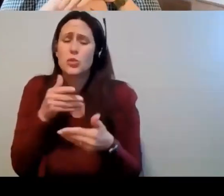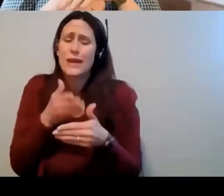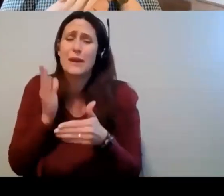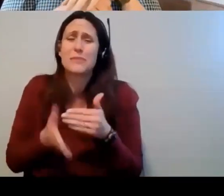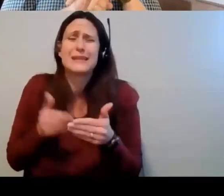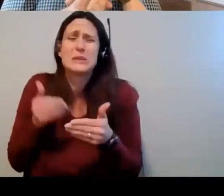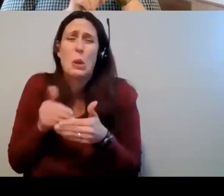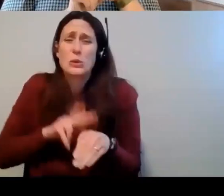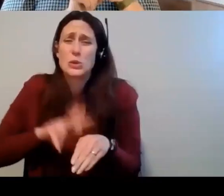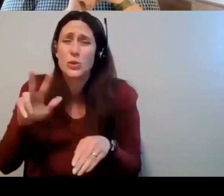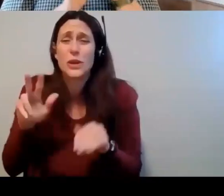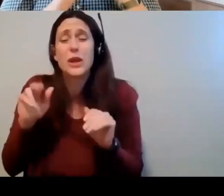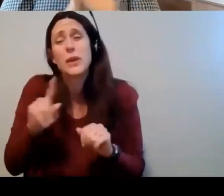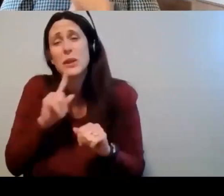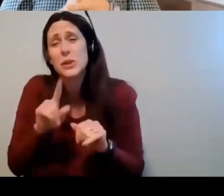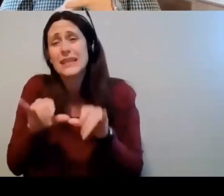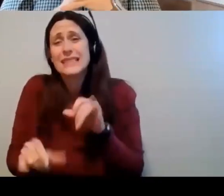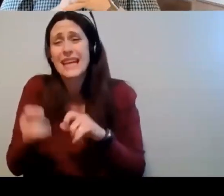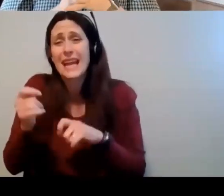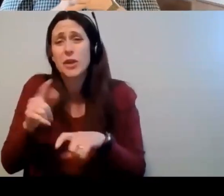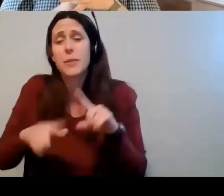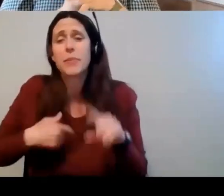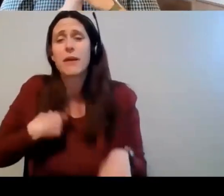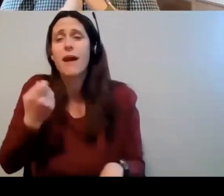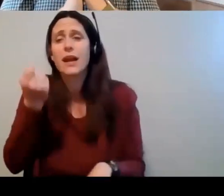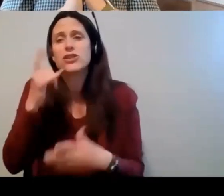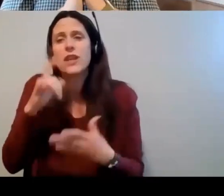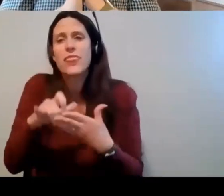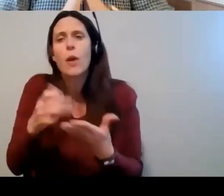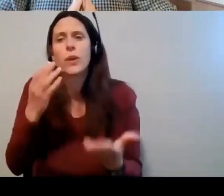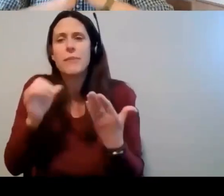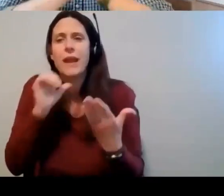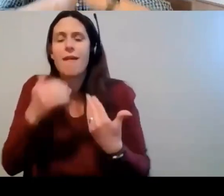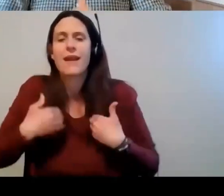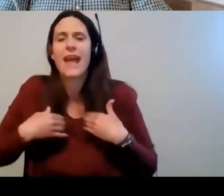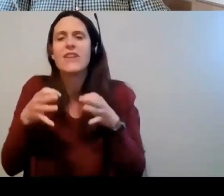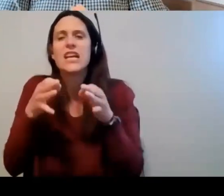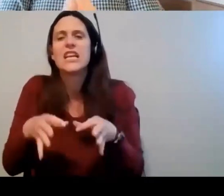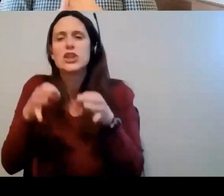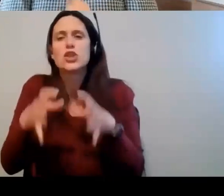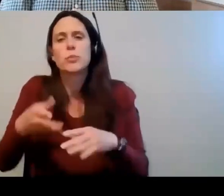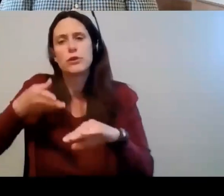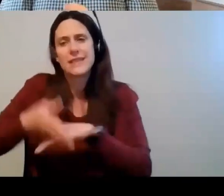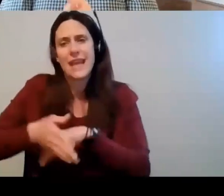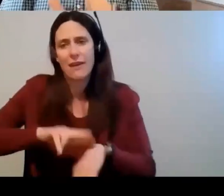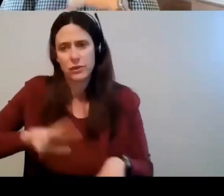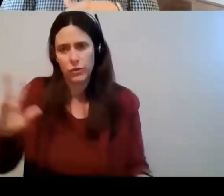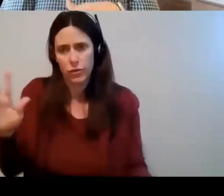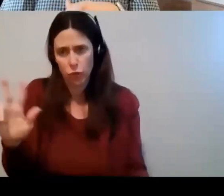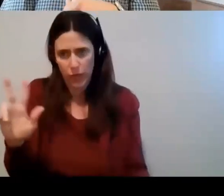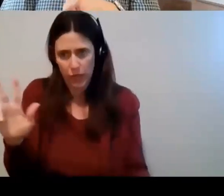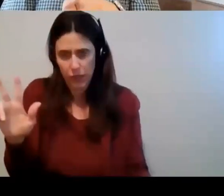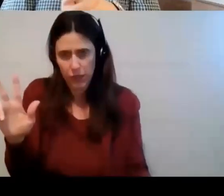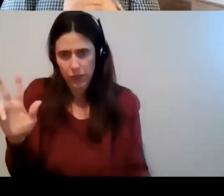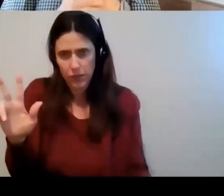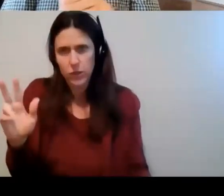o'clock. We may be here a little bit after, and I understand that we may not have interpretation after 3 p.m. We're